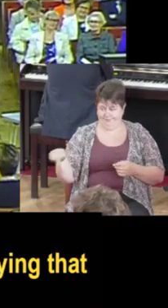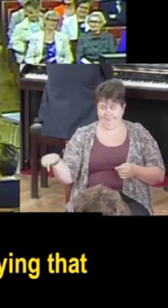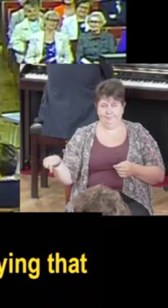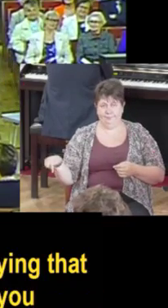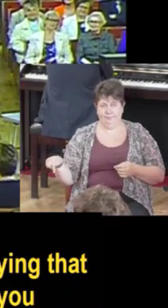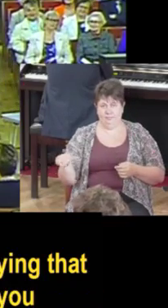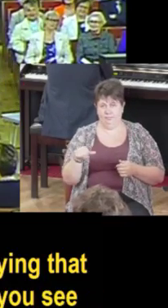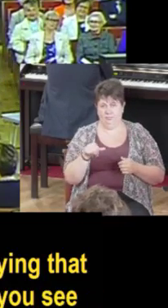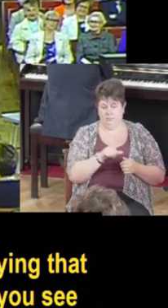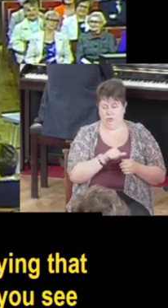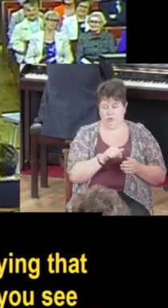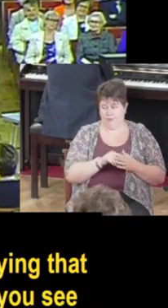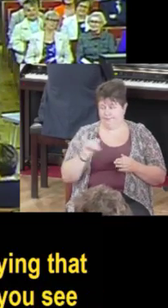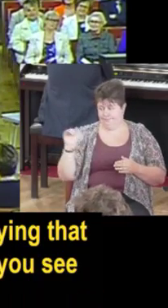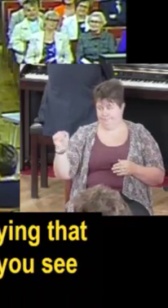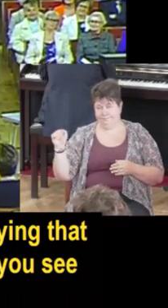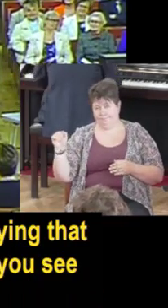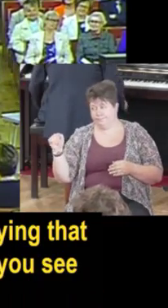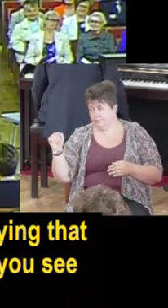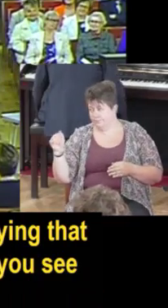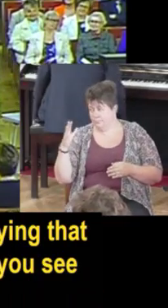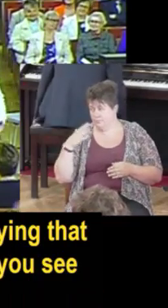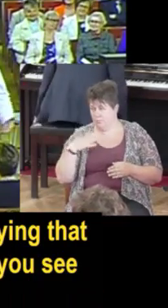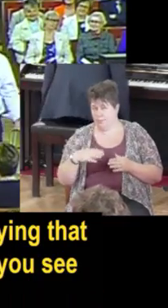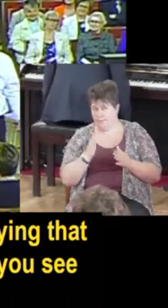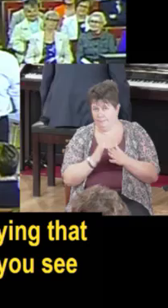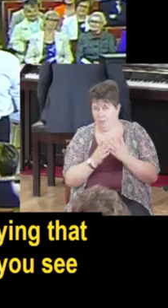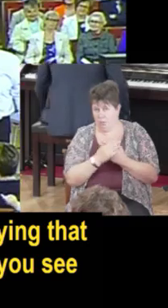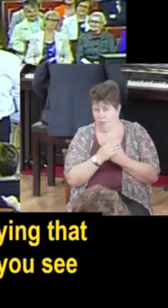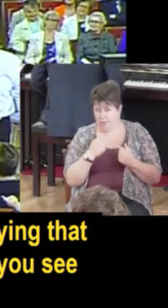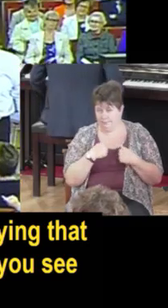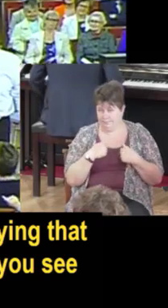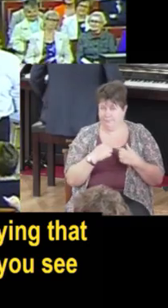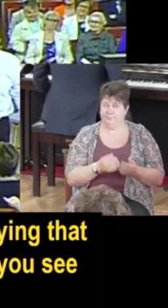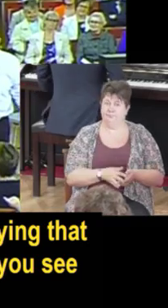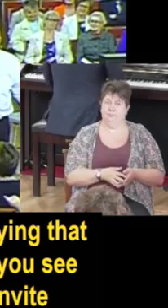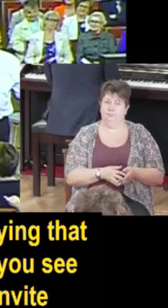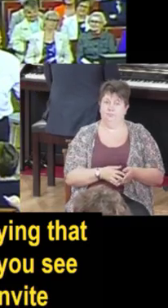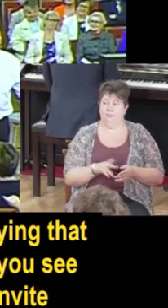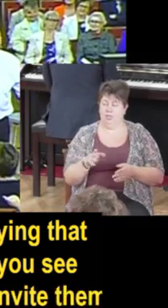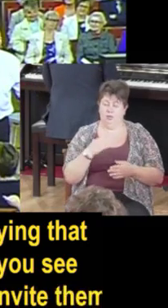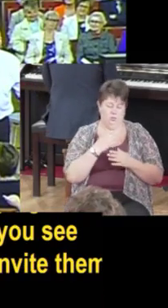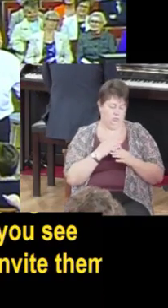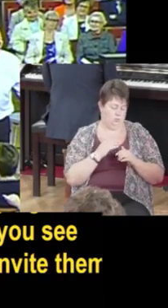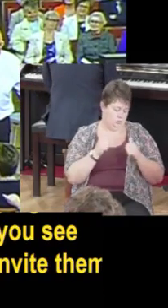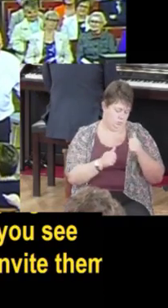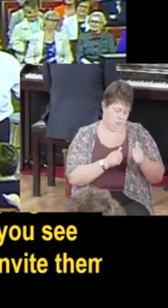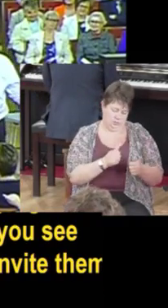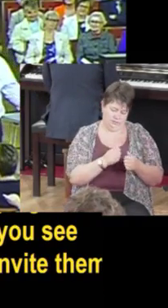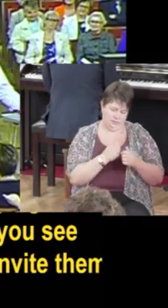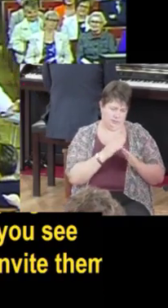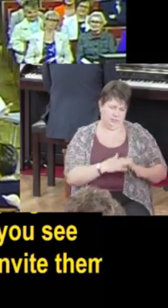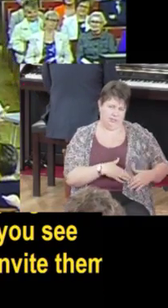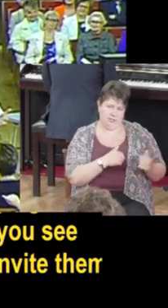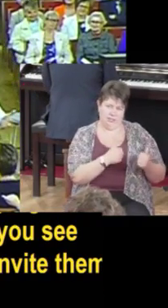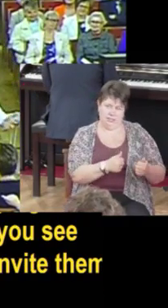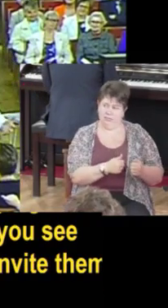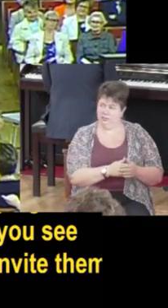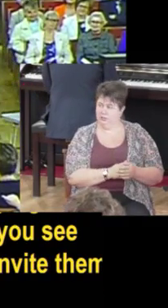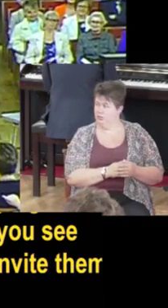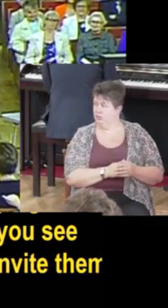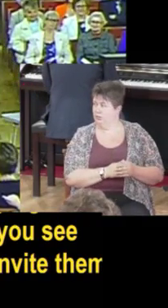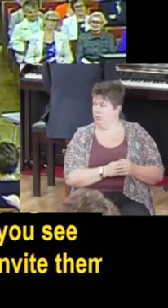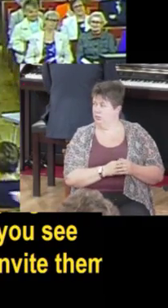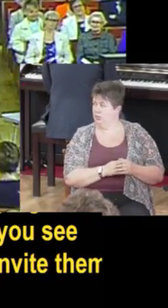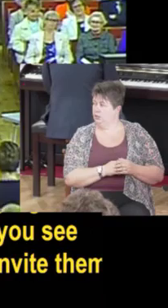they're left out, then you go over and you say to them, would you like to play with us? That's a wonderful thing to do, a very kind, a very helpful thing. Abigail,